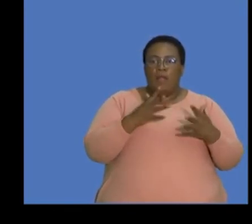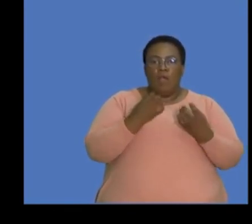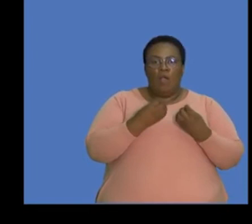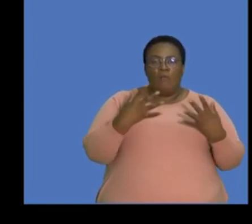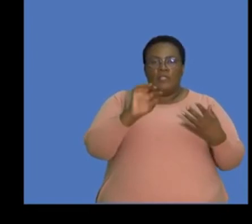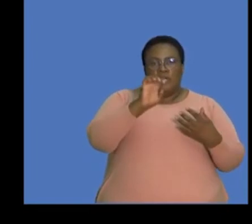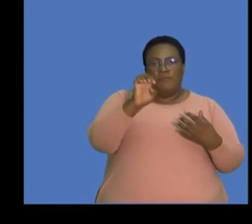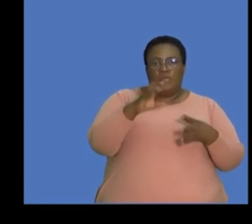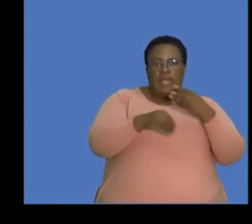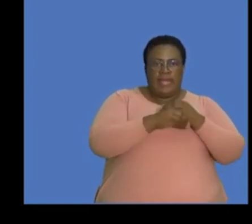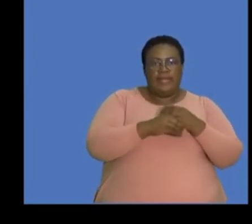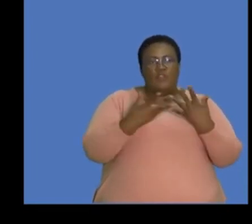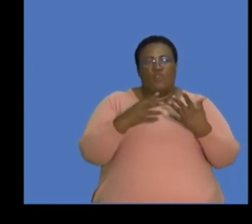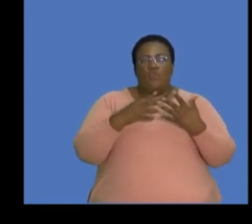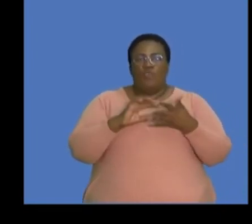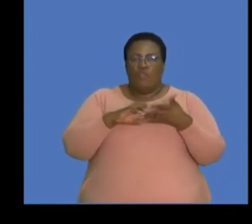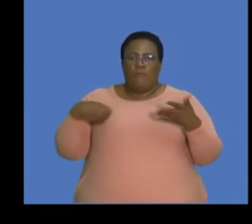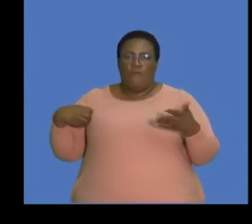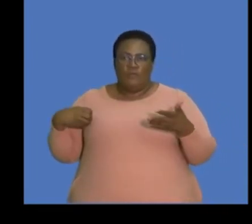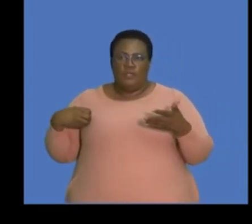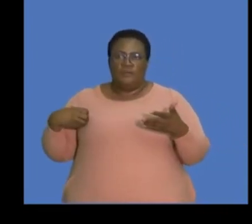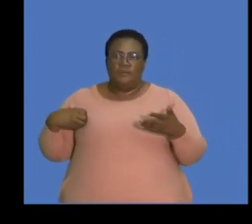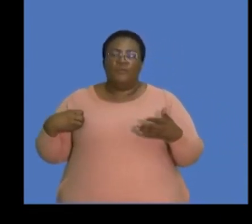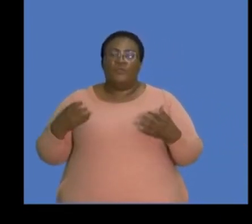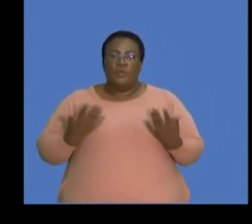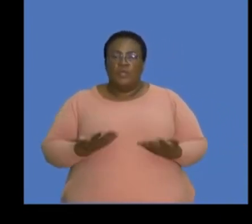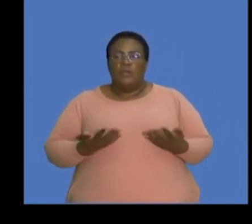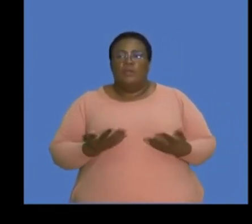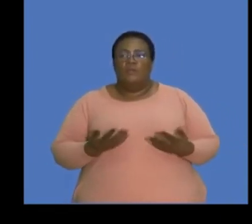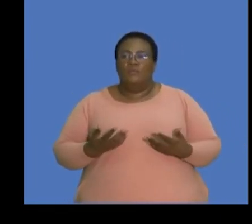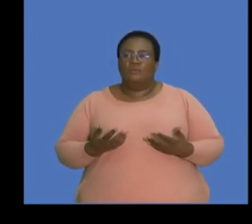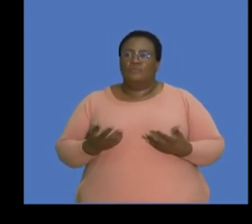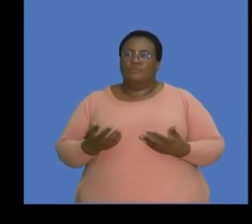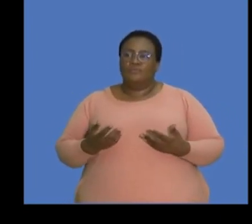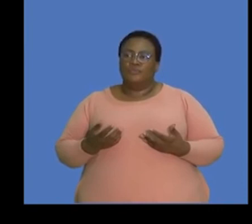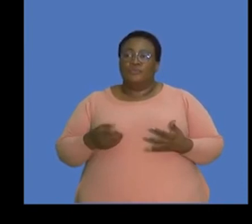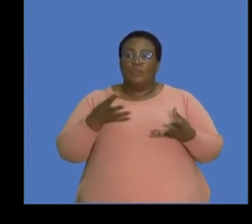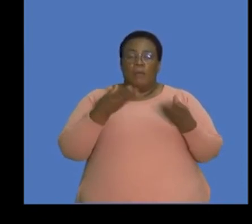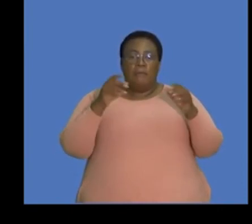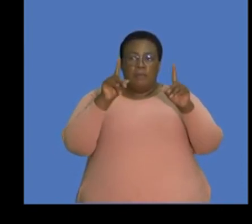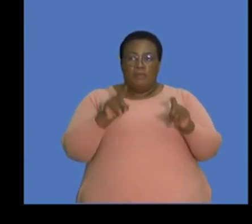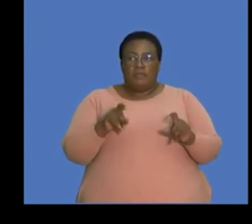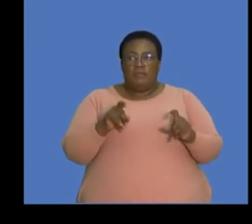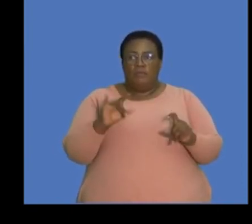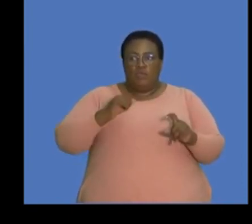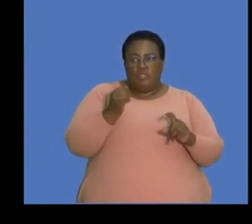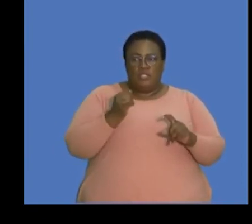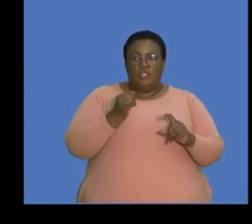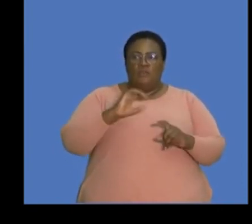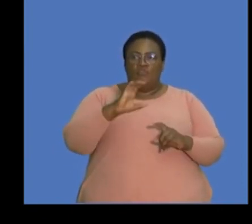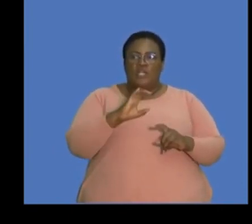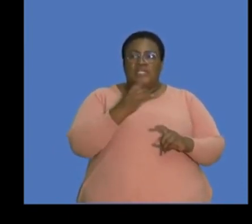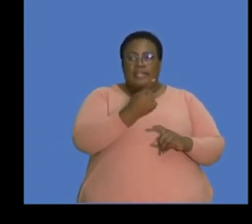determined by the amount of electrons added or removed. So to arrive at the principle of quantization of